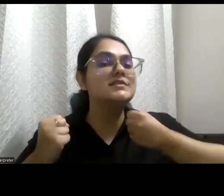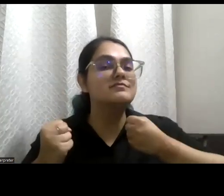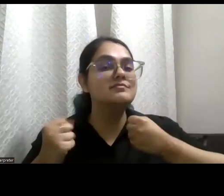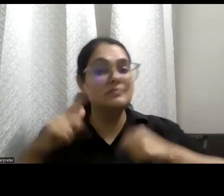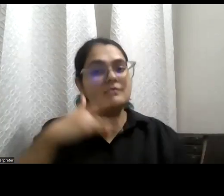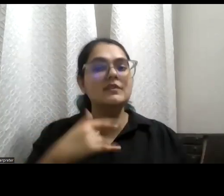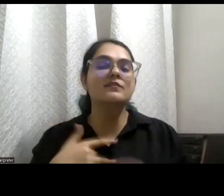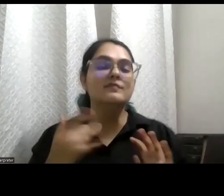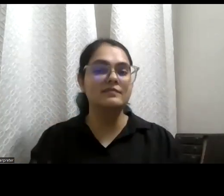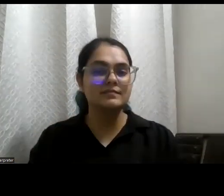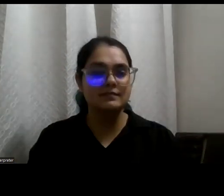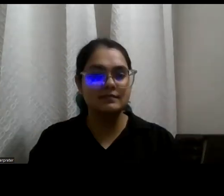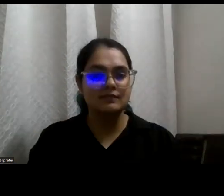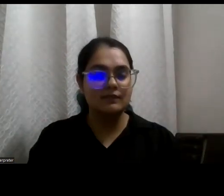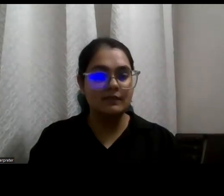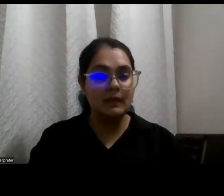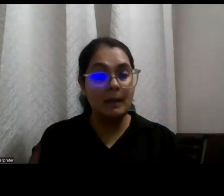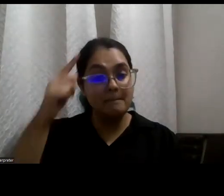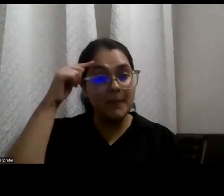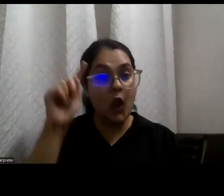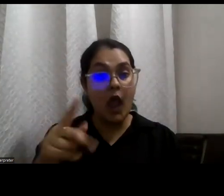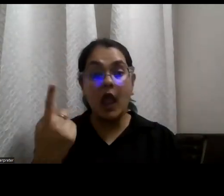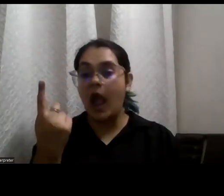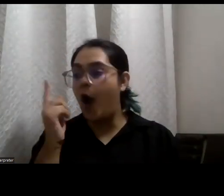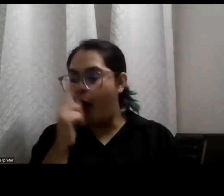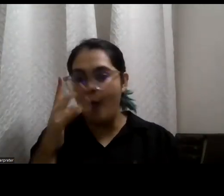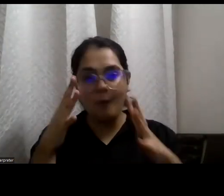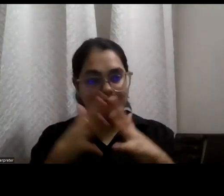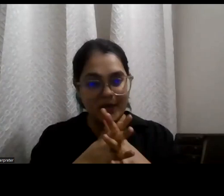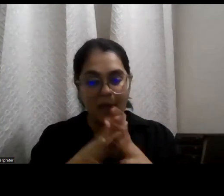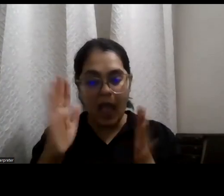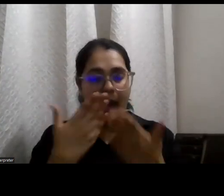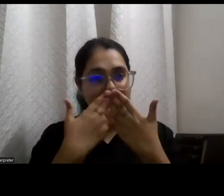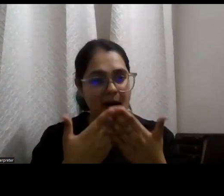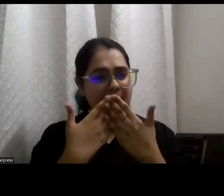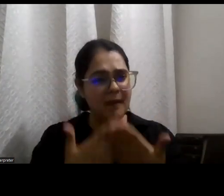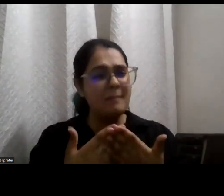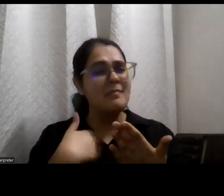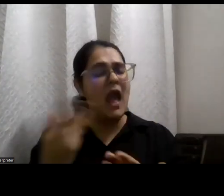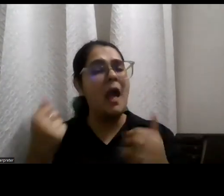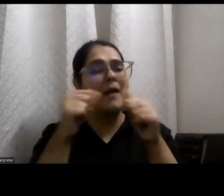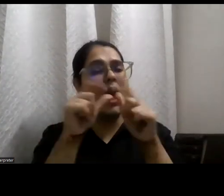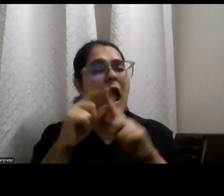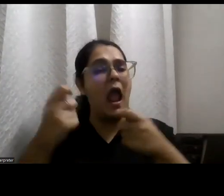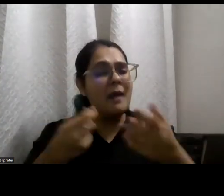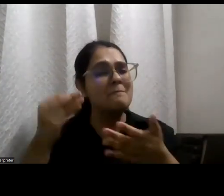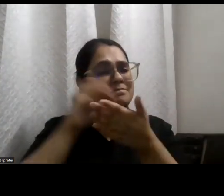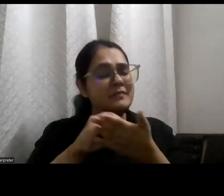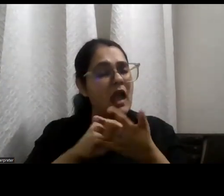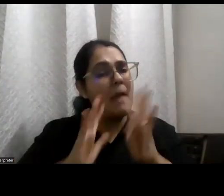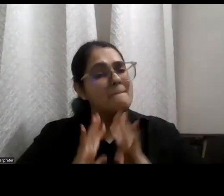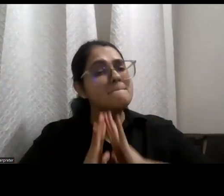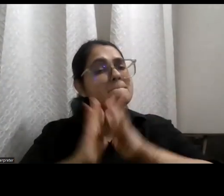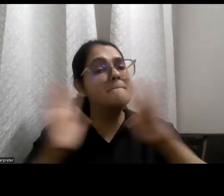feel because increasing enrollment in last 15-20 years has been